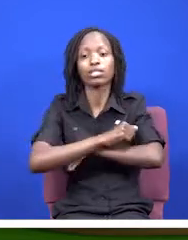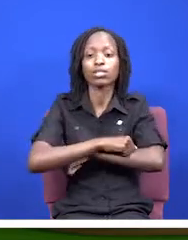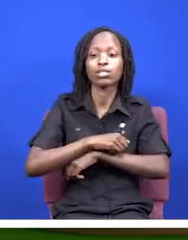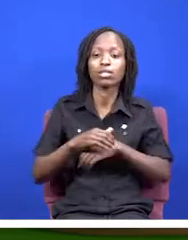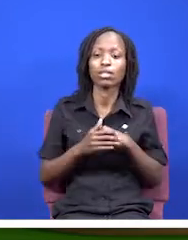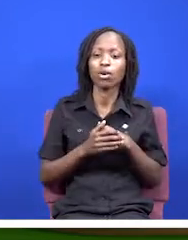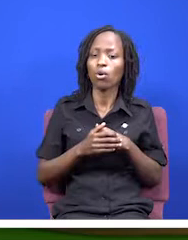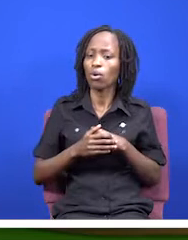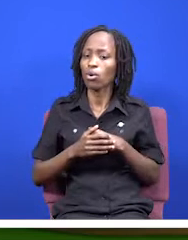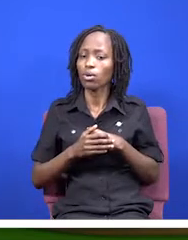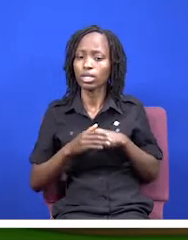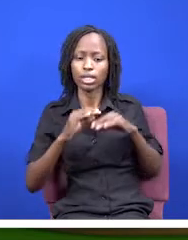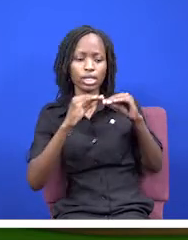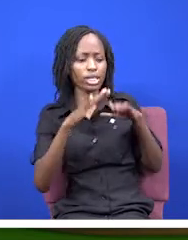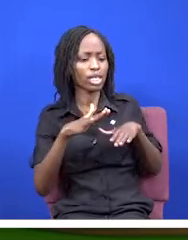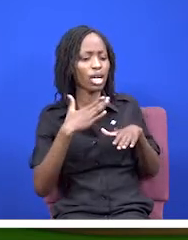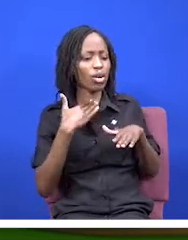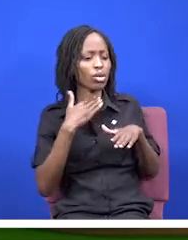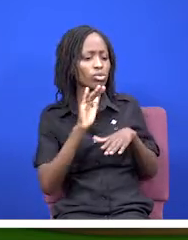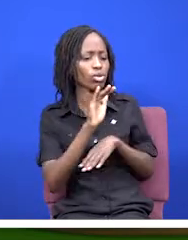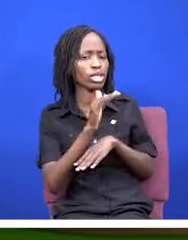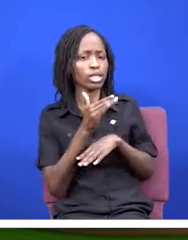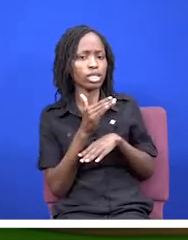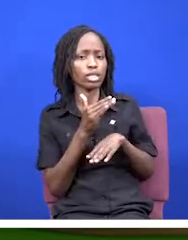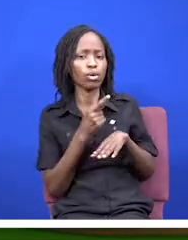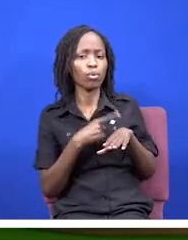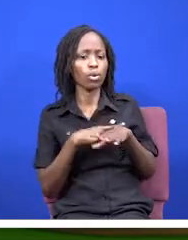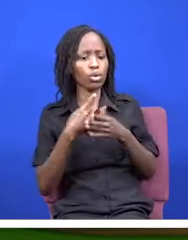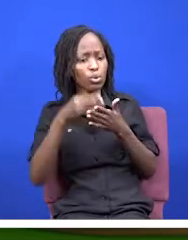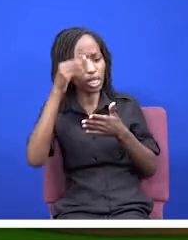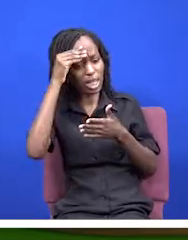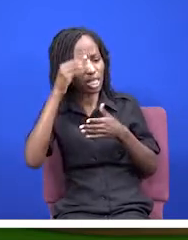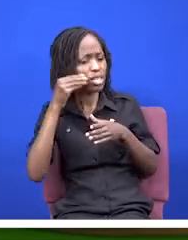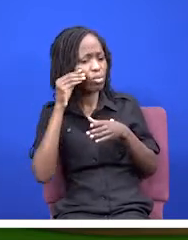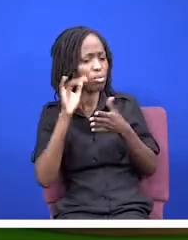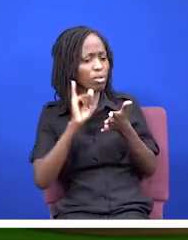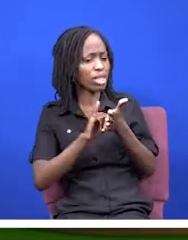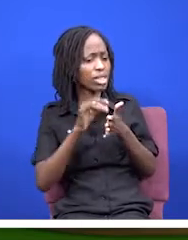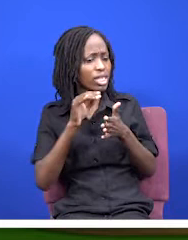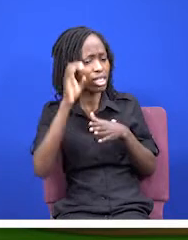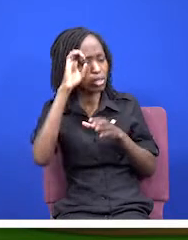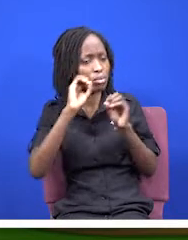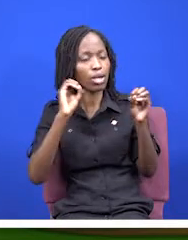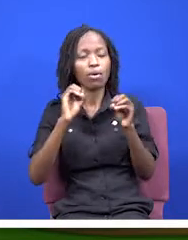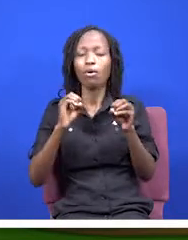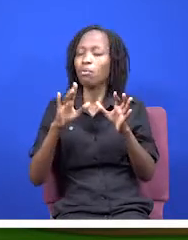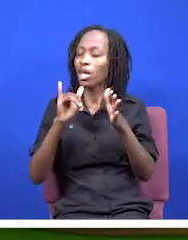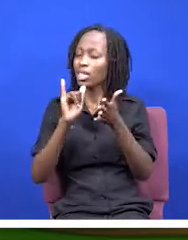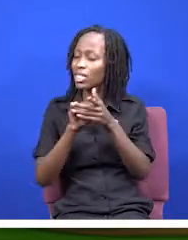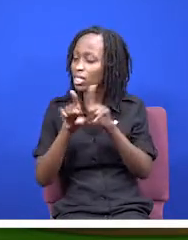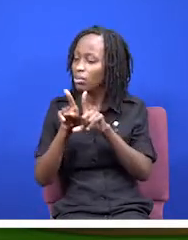Oh, do we only learn in school? Oh, yeah, I was about to ask you, Teacher Sam. Mm. So when we learn at home, that is not education? That is